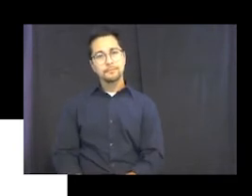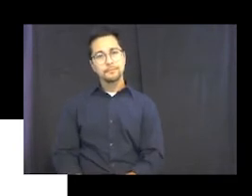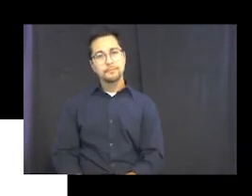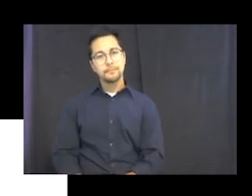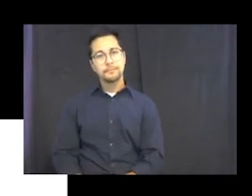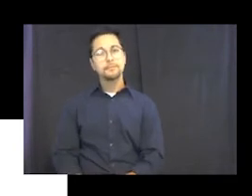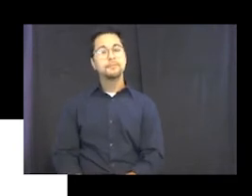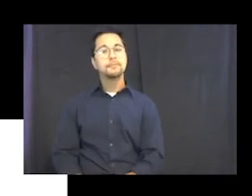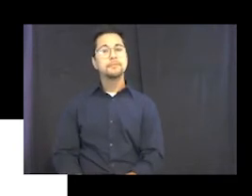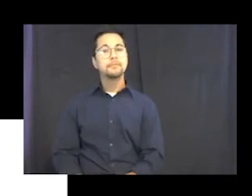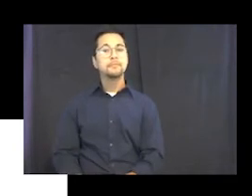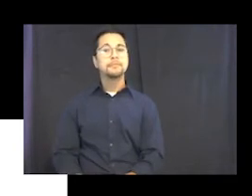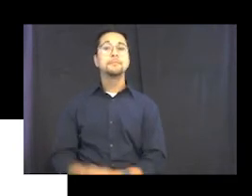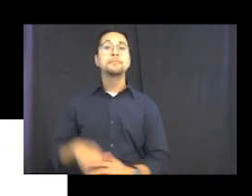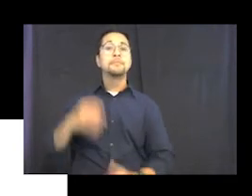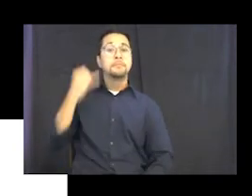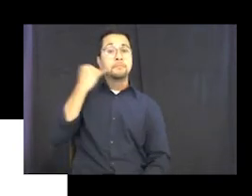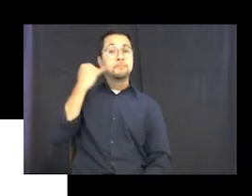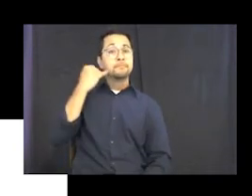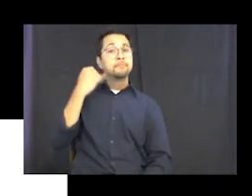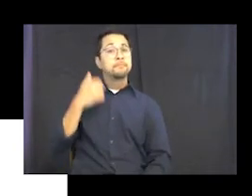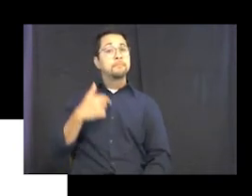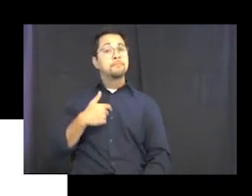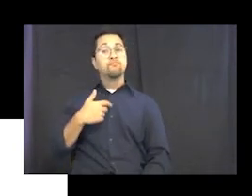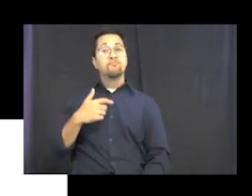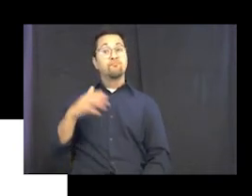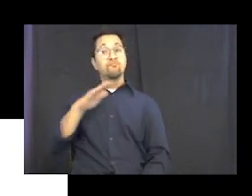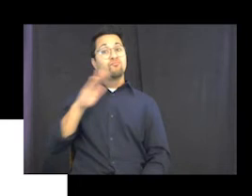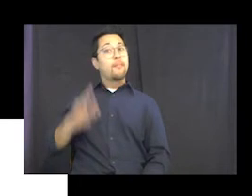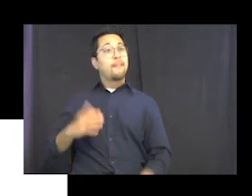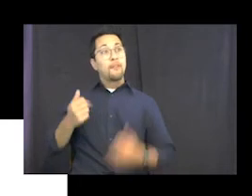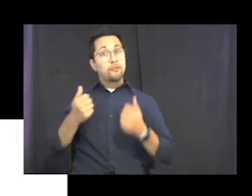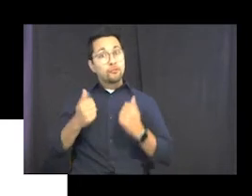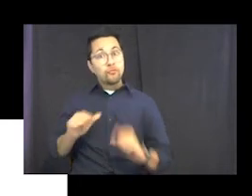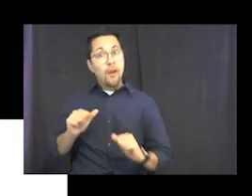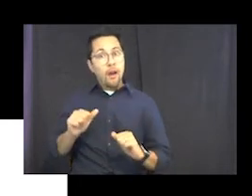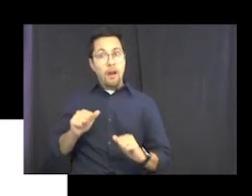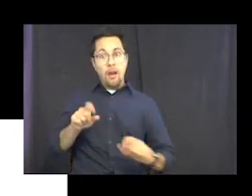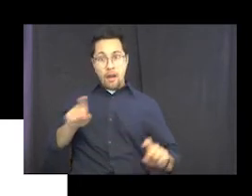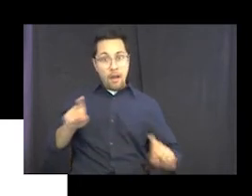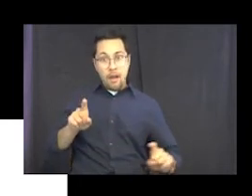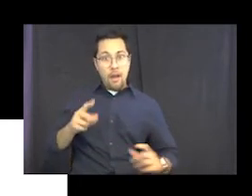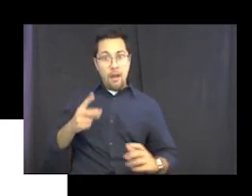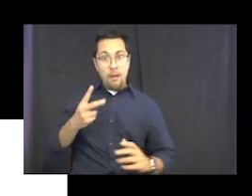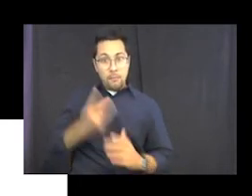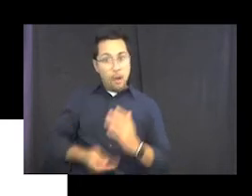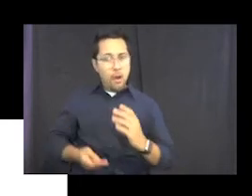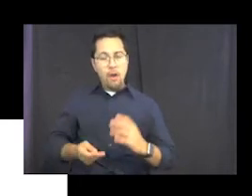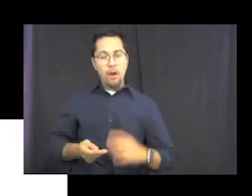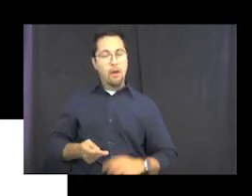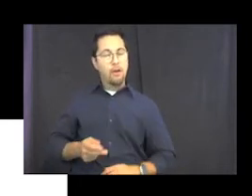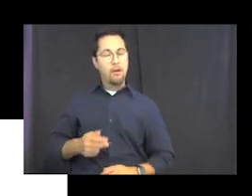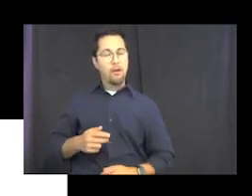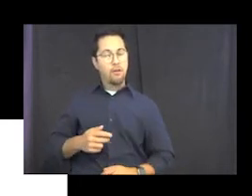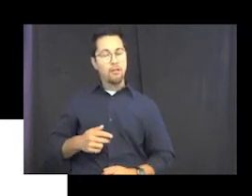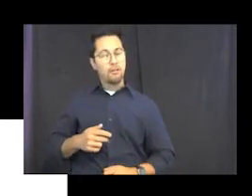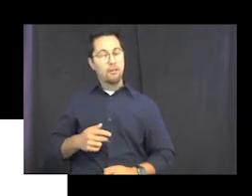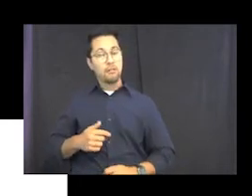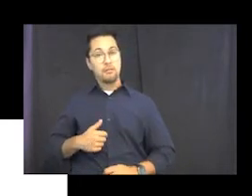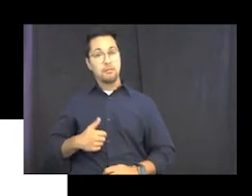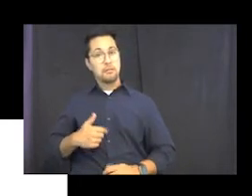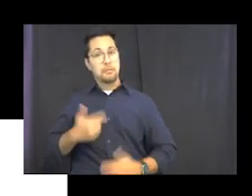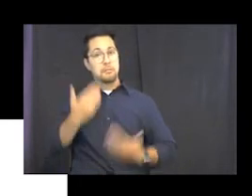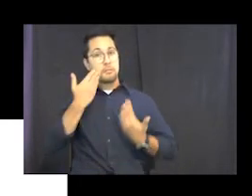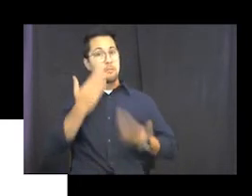And if I never tried, I never knew that I would succeed.